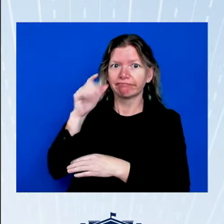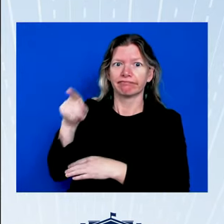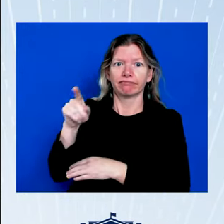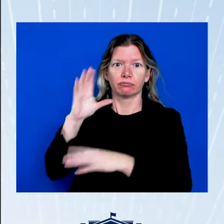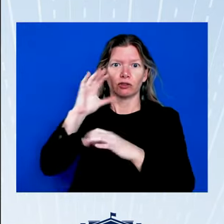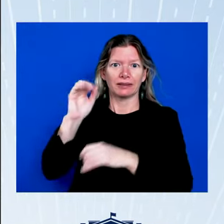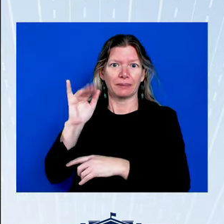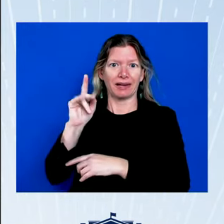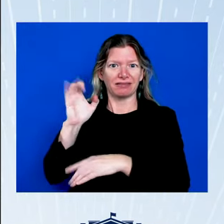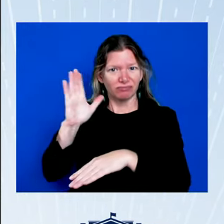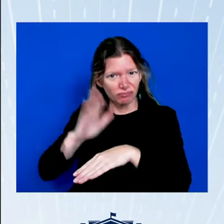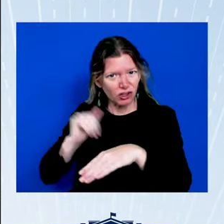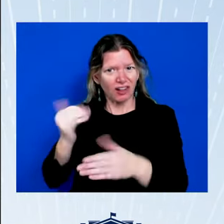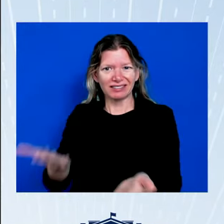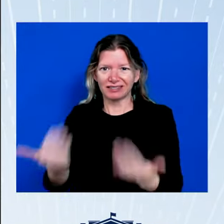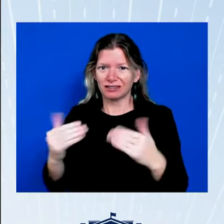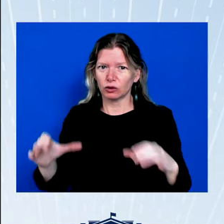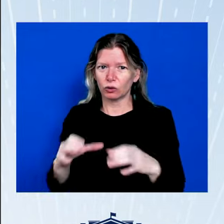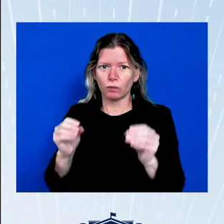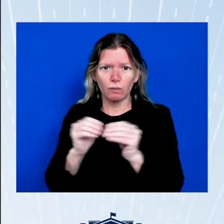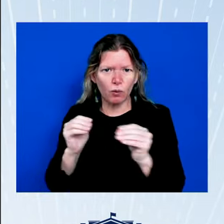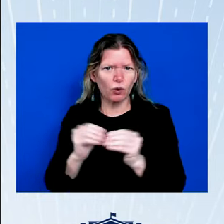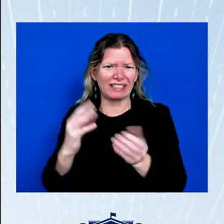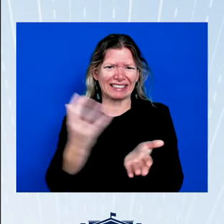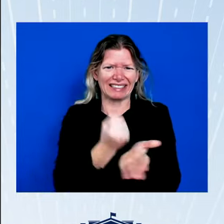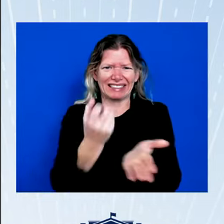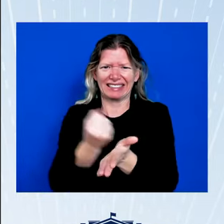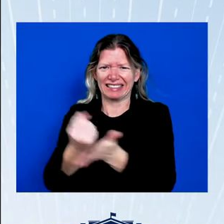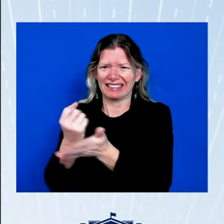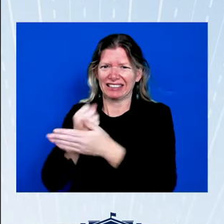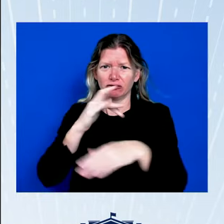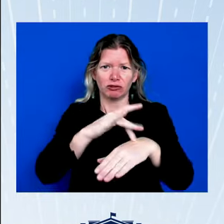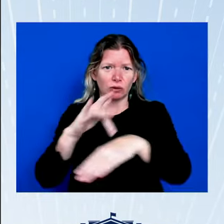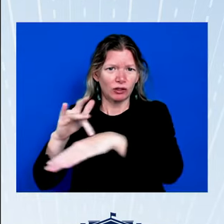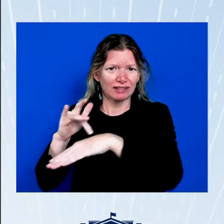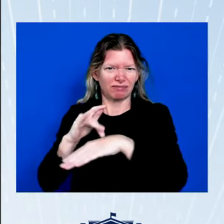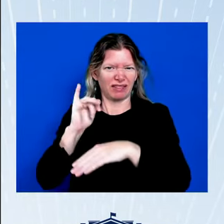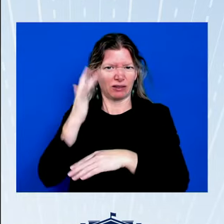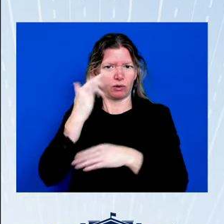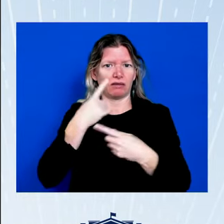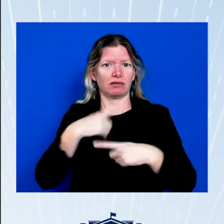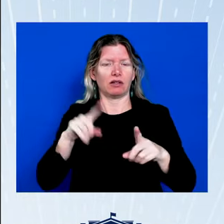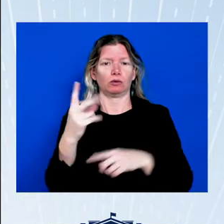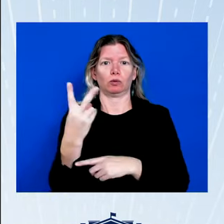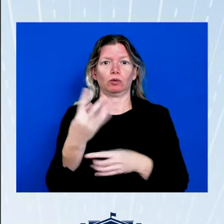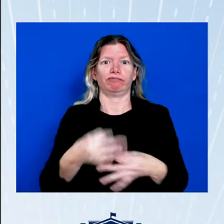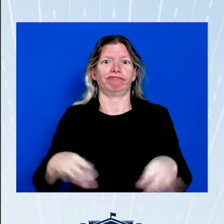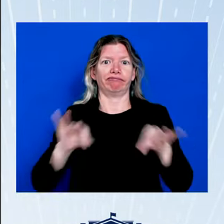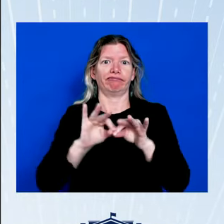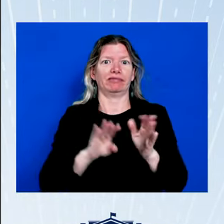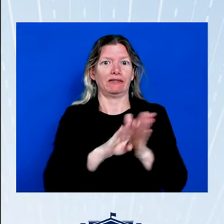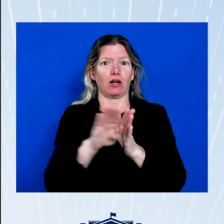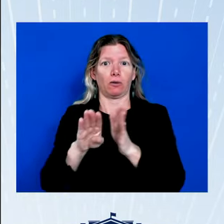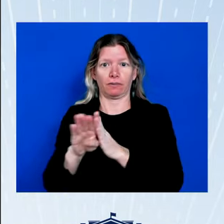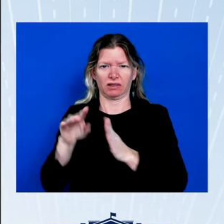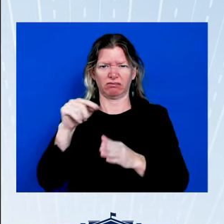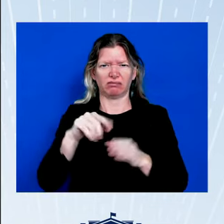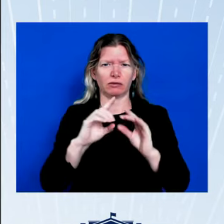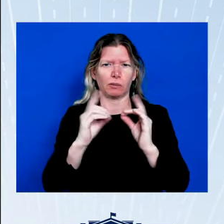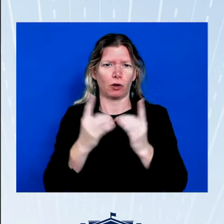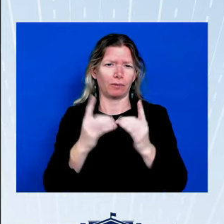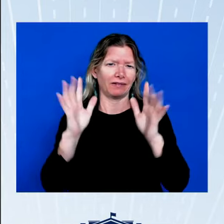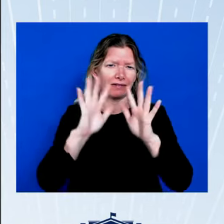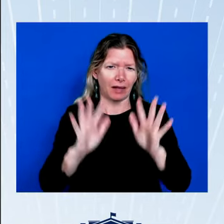announcing two significant developments to the department's climate and sustainability strategy. Last year, I